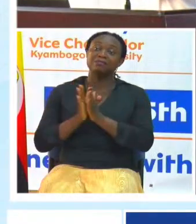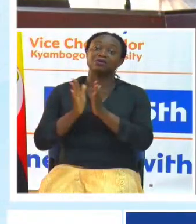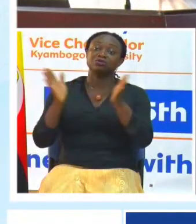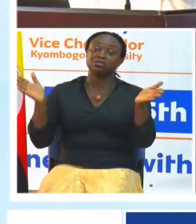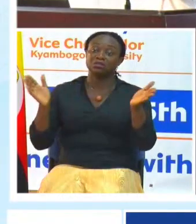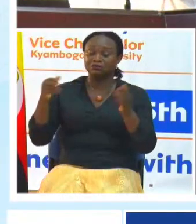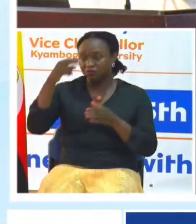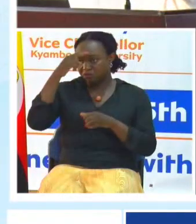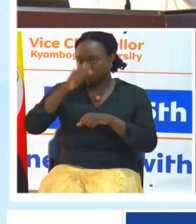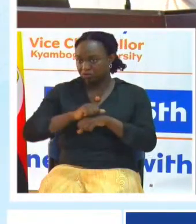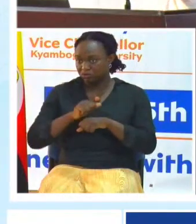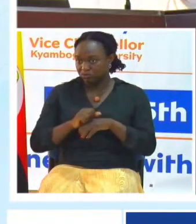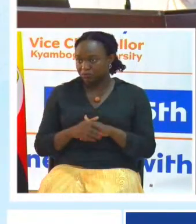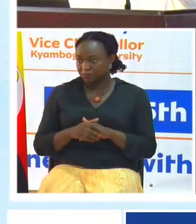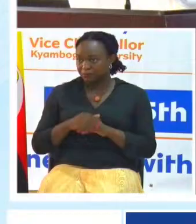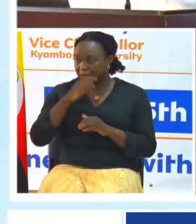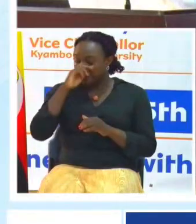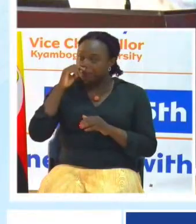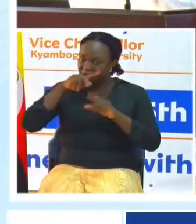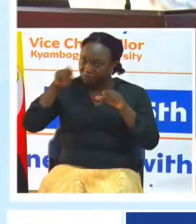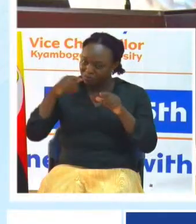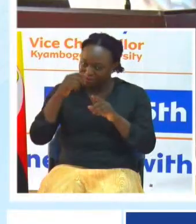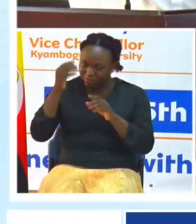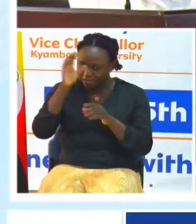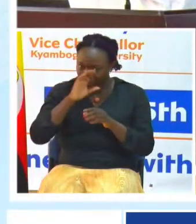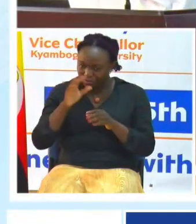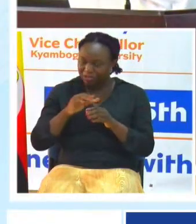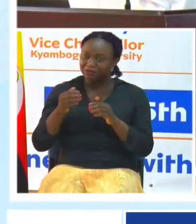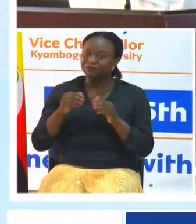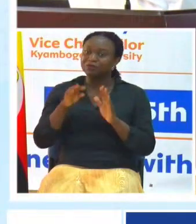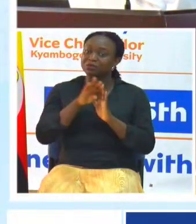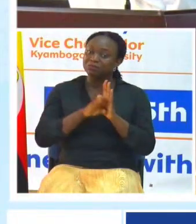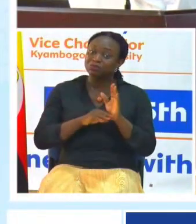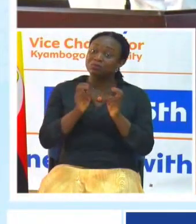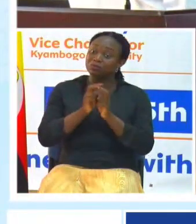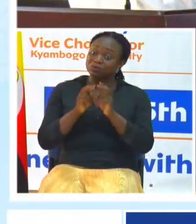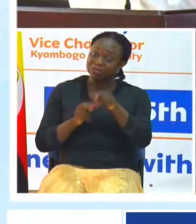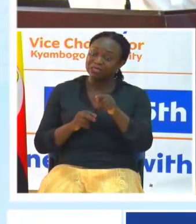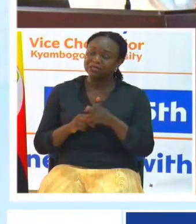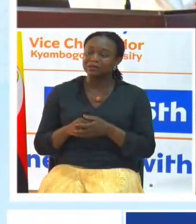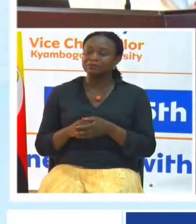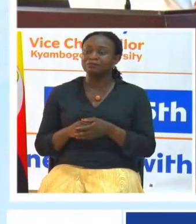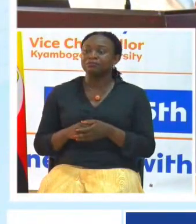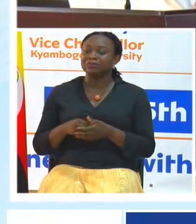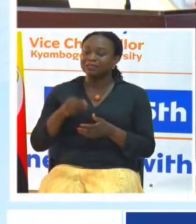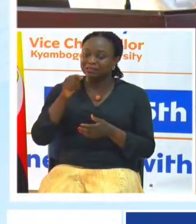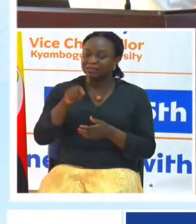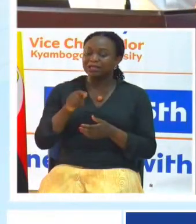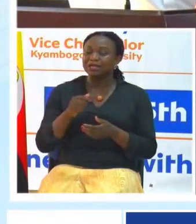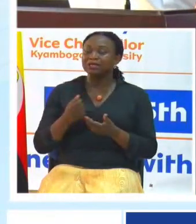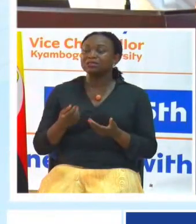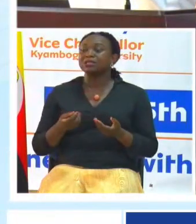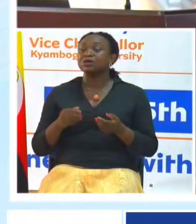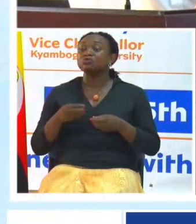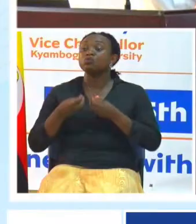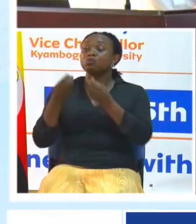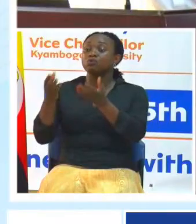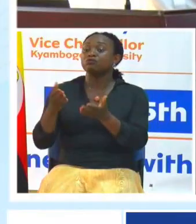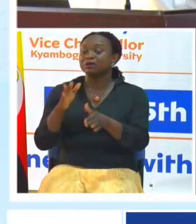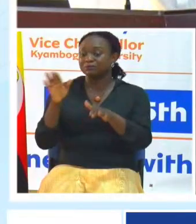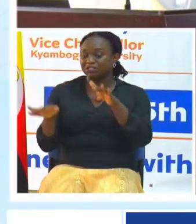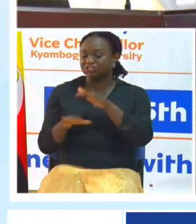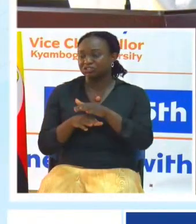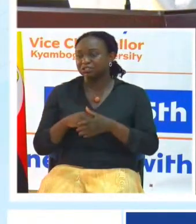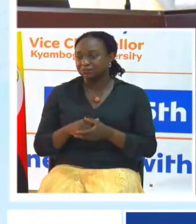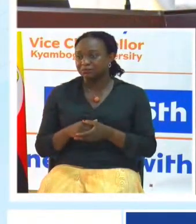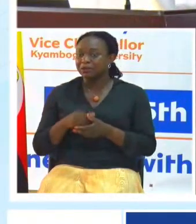email. We are looking for the program coordinator. That's the person that is going to give you an assistantship. In other words, that's a